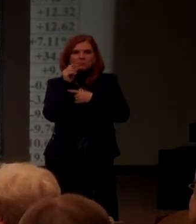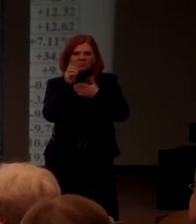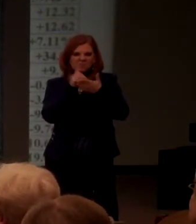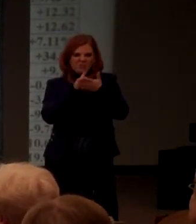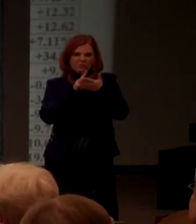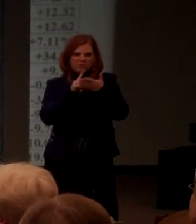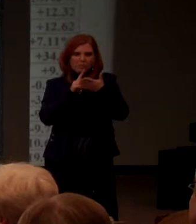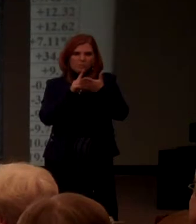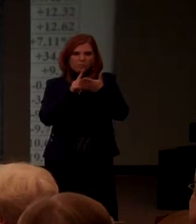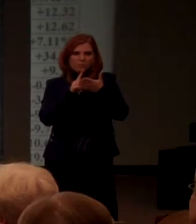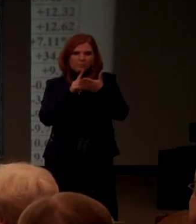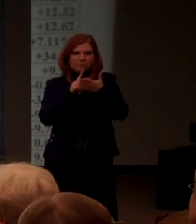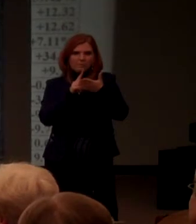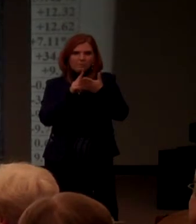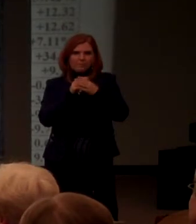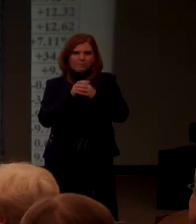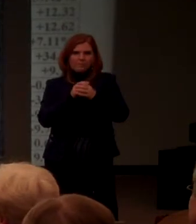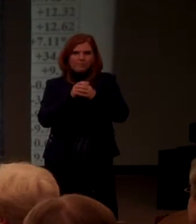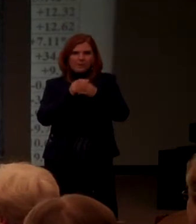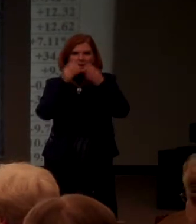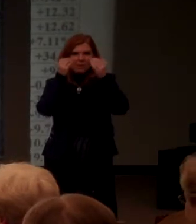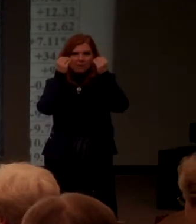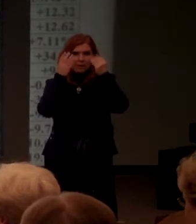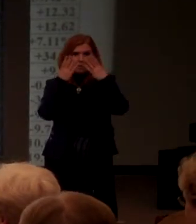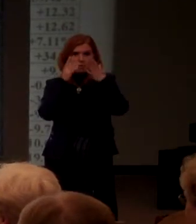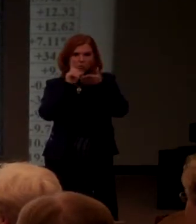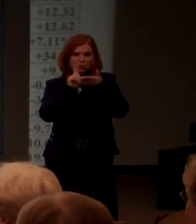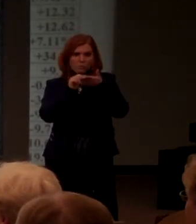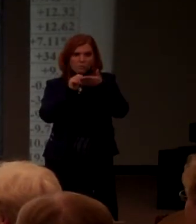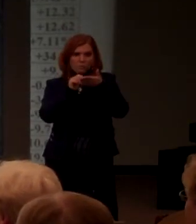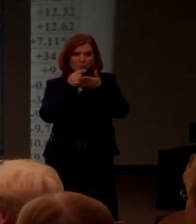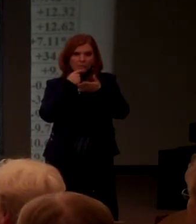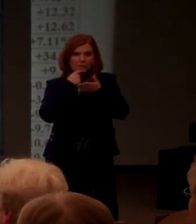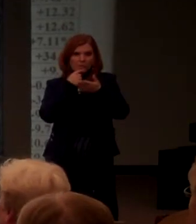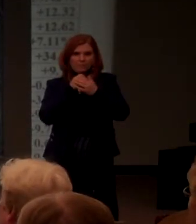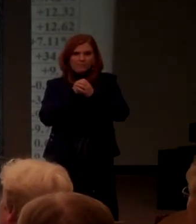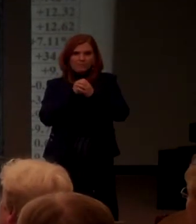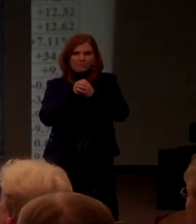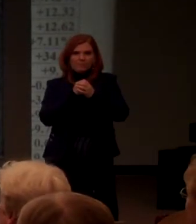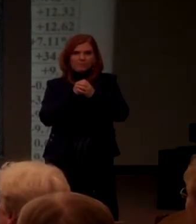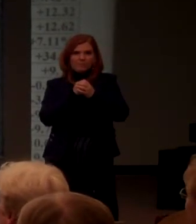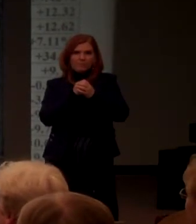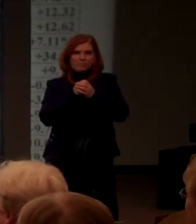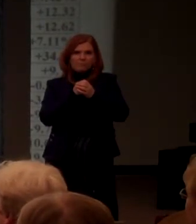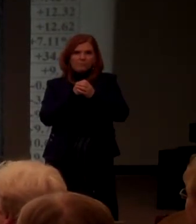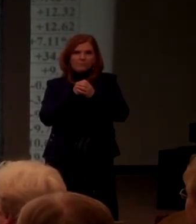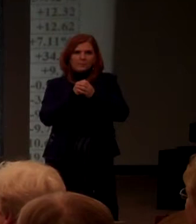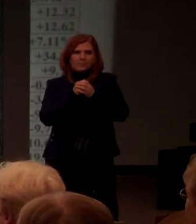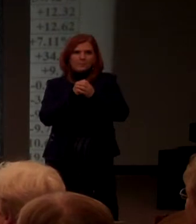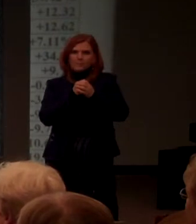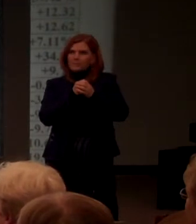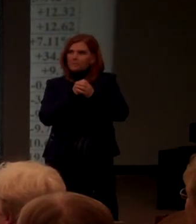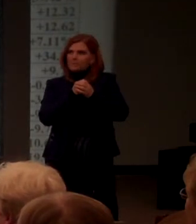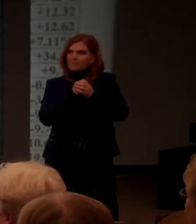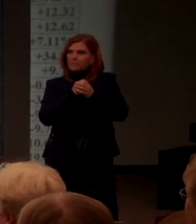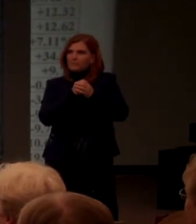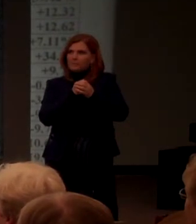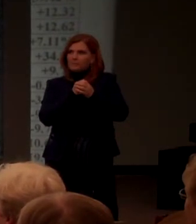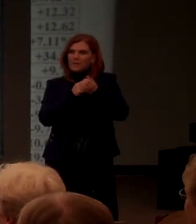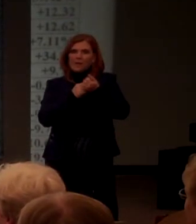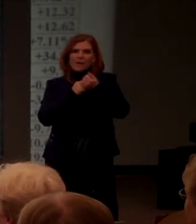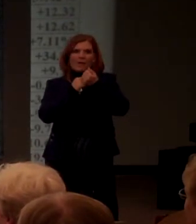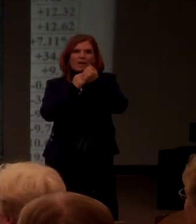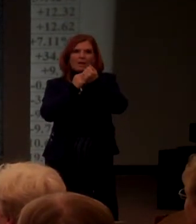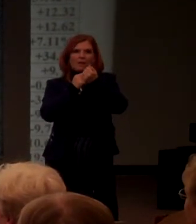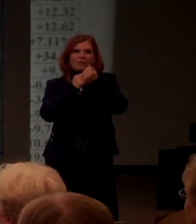description. The News Register, at that time, the Register,